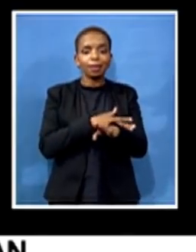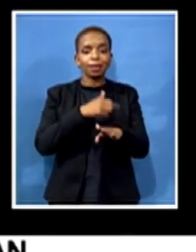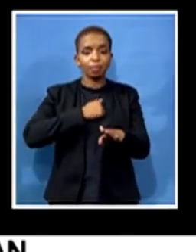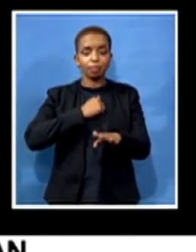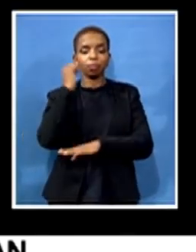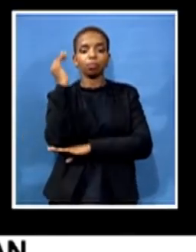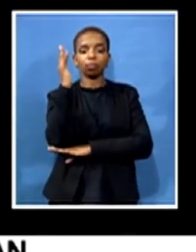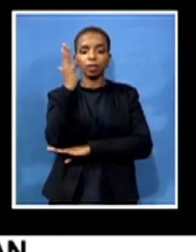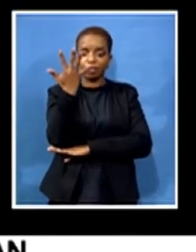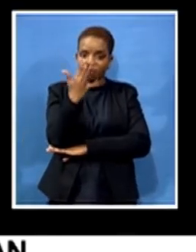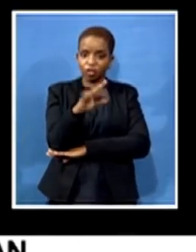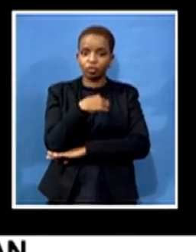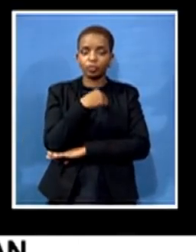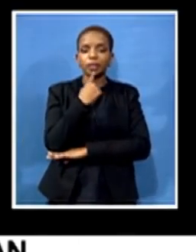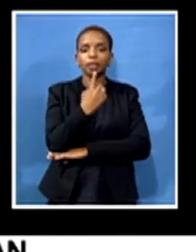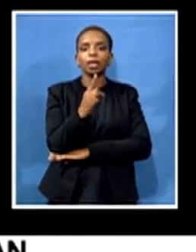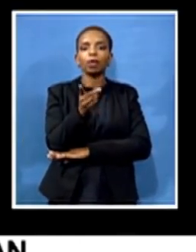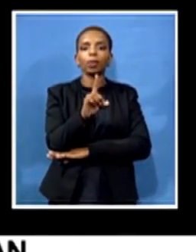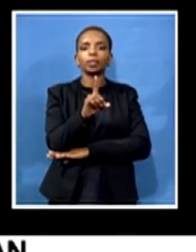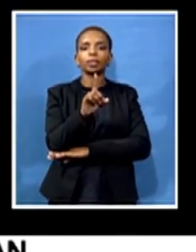the short-term measures are